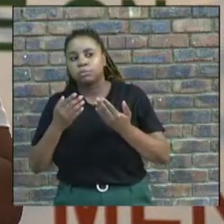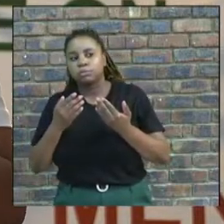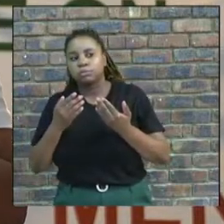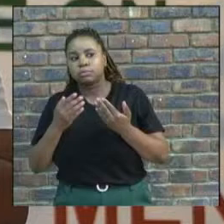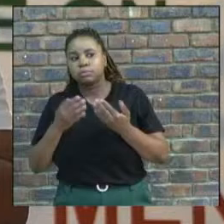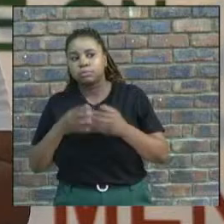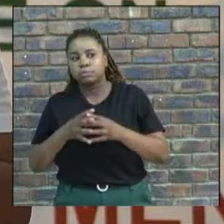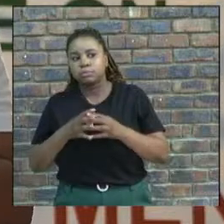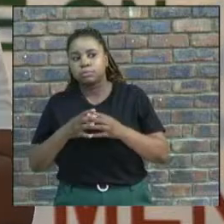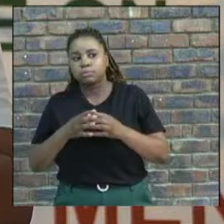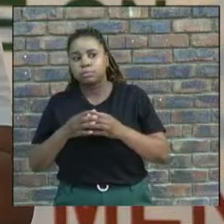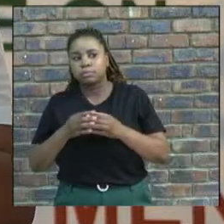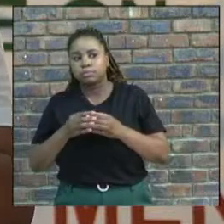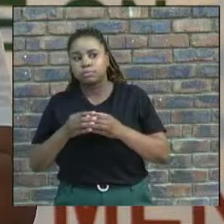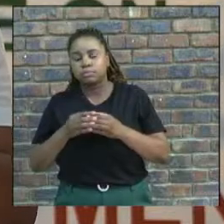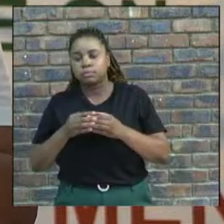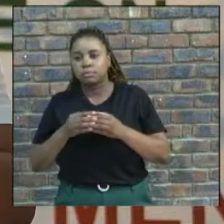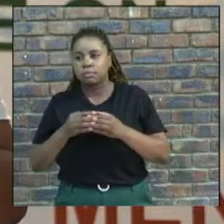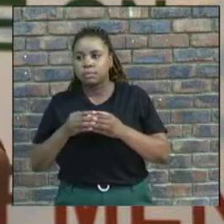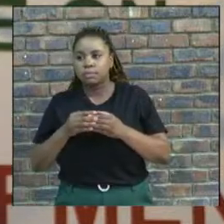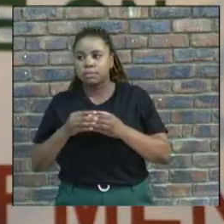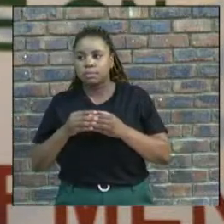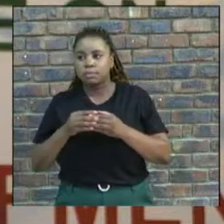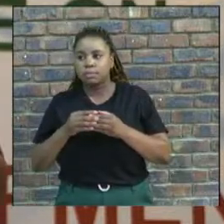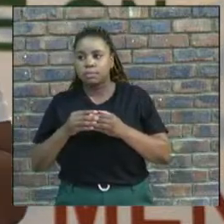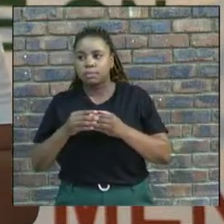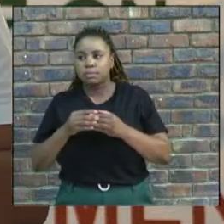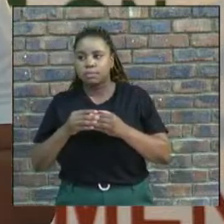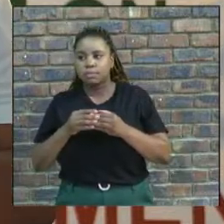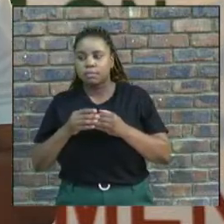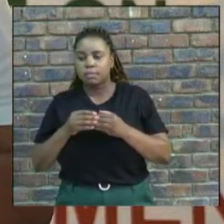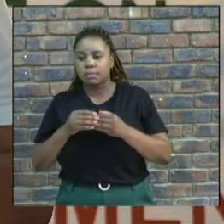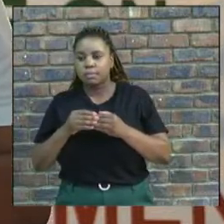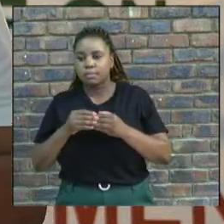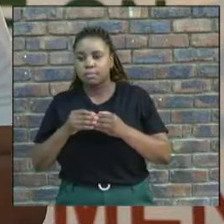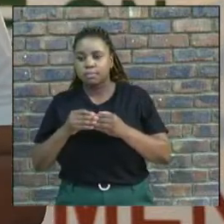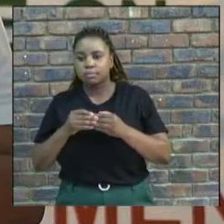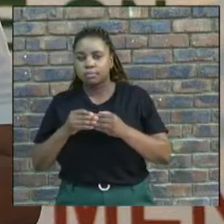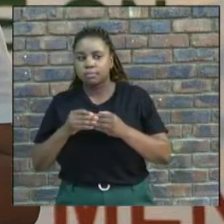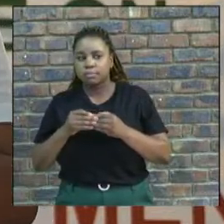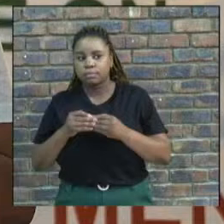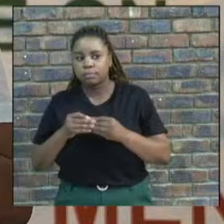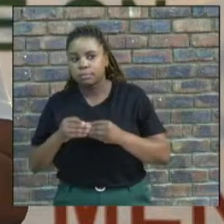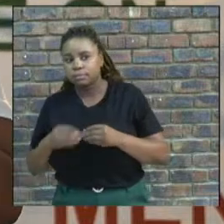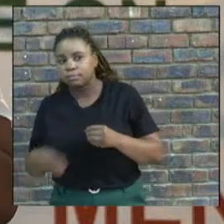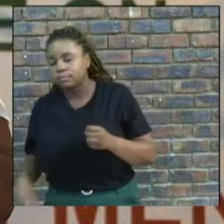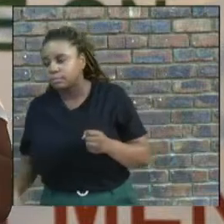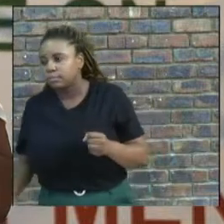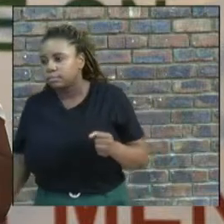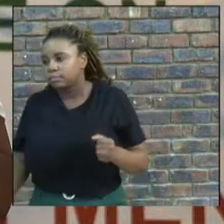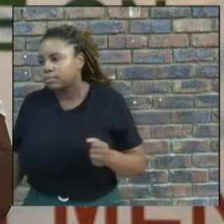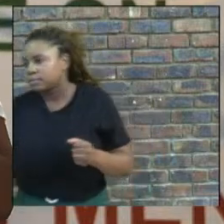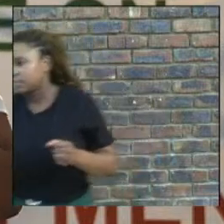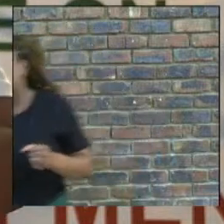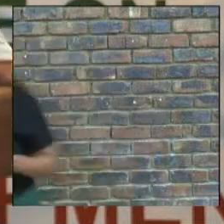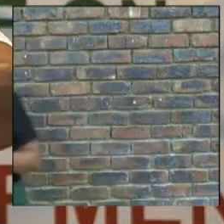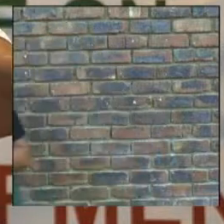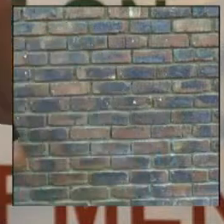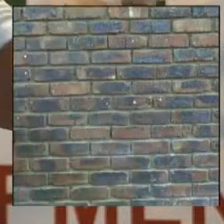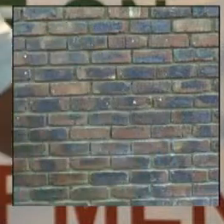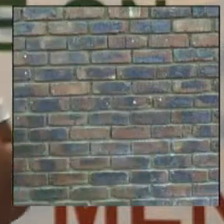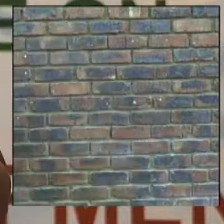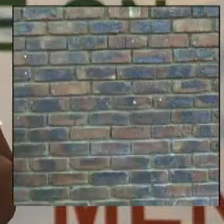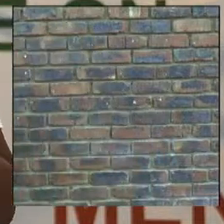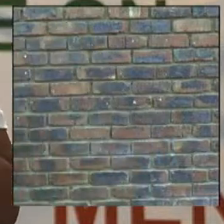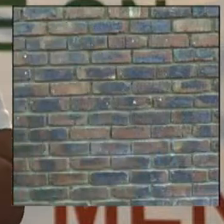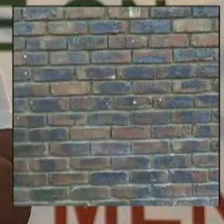ya legislature. The standing rules tsa rona, number 56, subsection 2, we declare